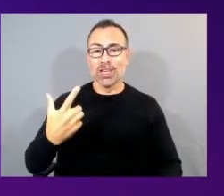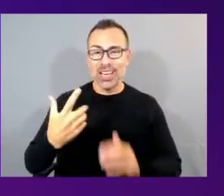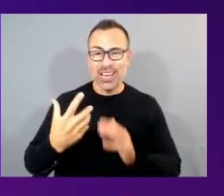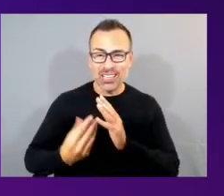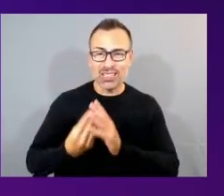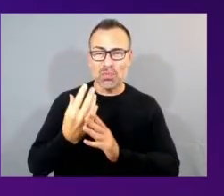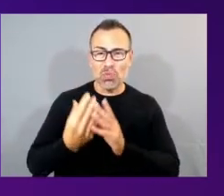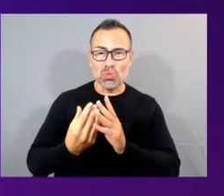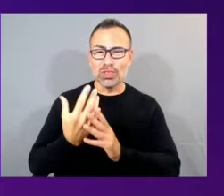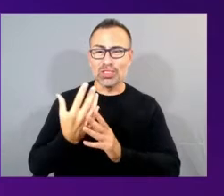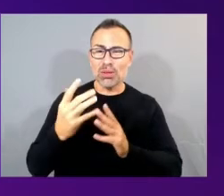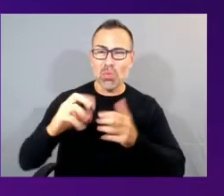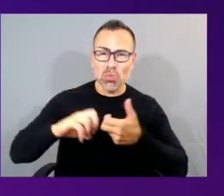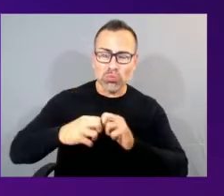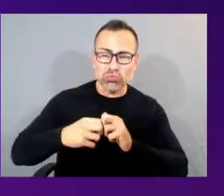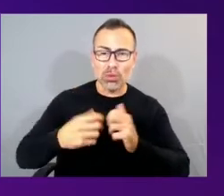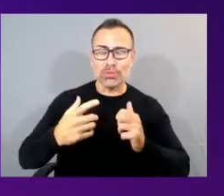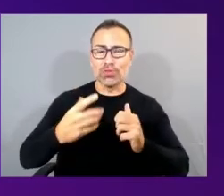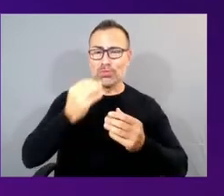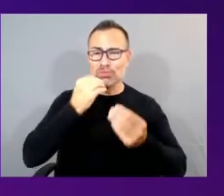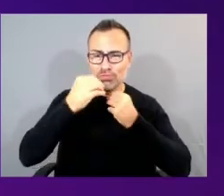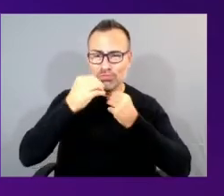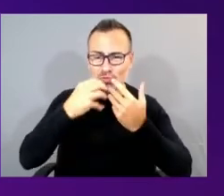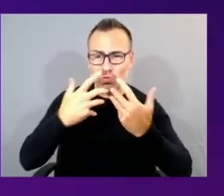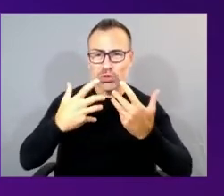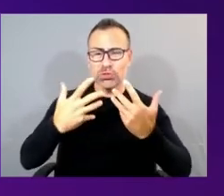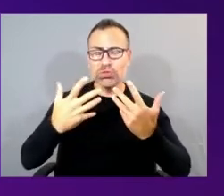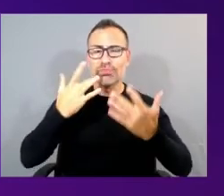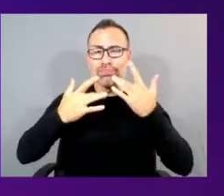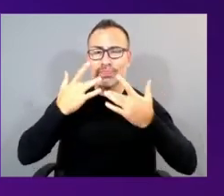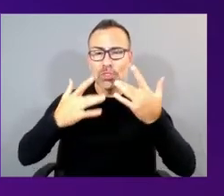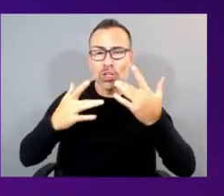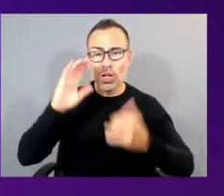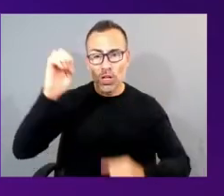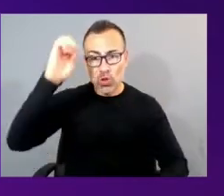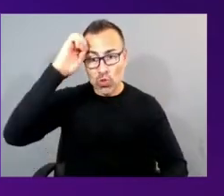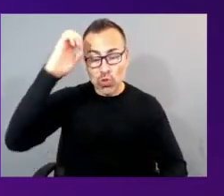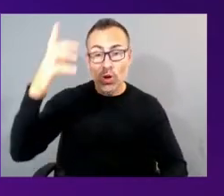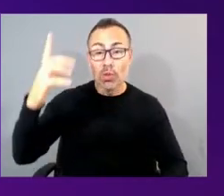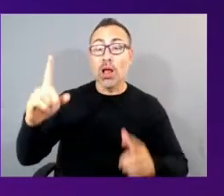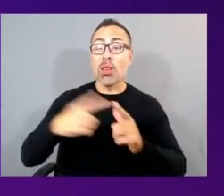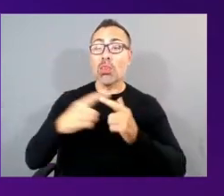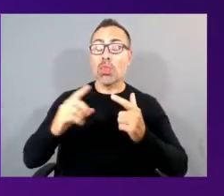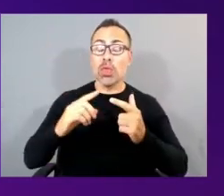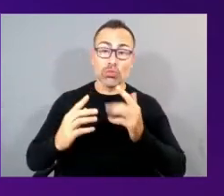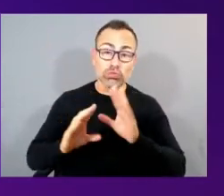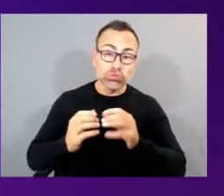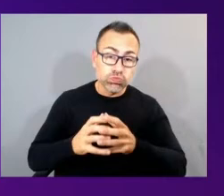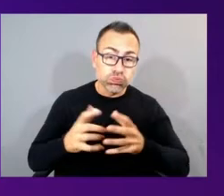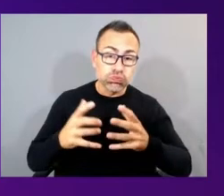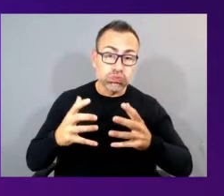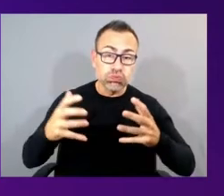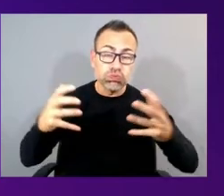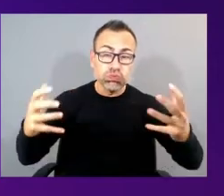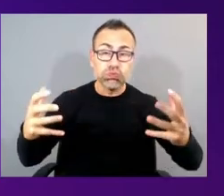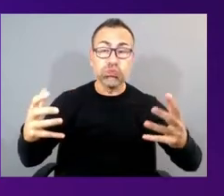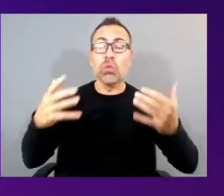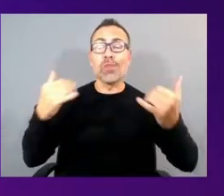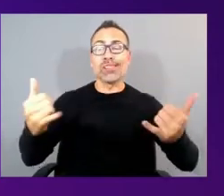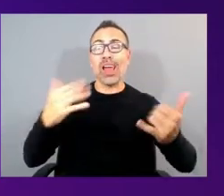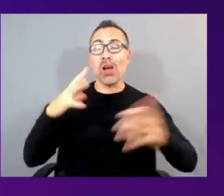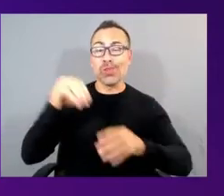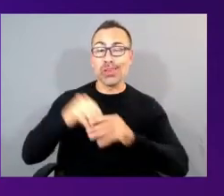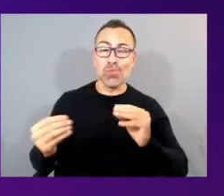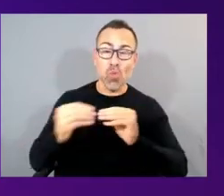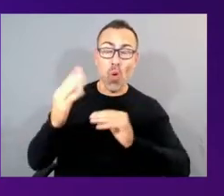a leading crop nutrition company with operations in more than 60 countries. Our mission is to responsibly feed the world